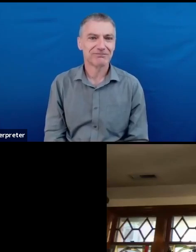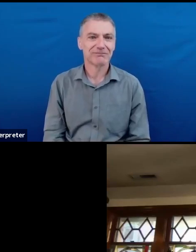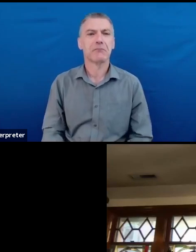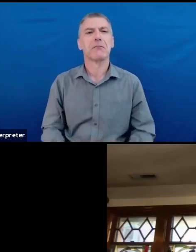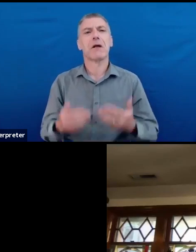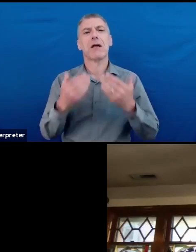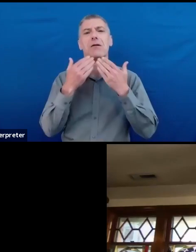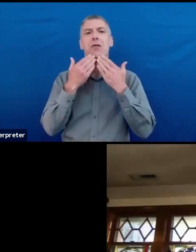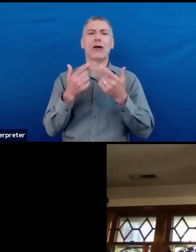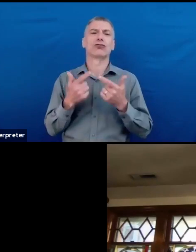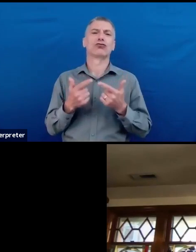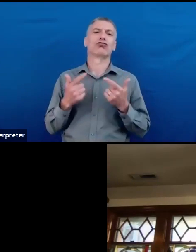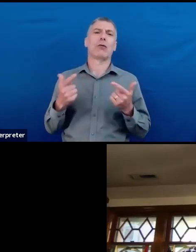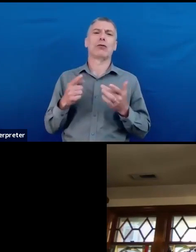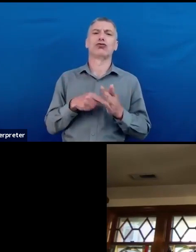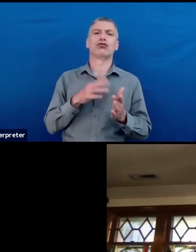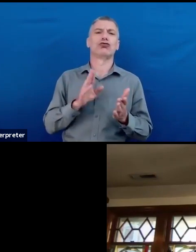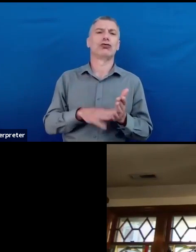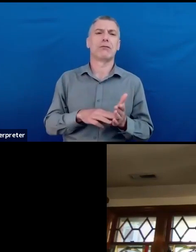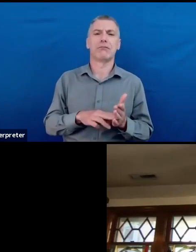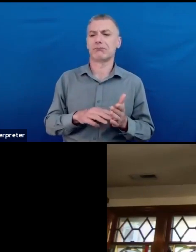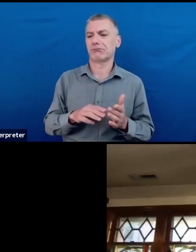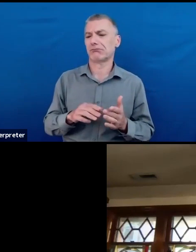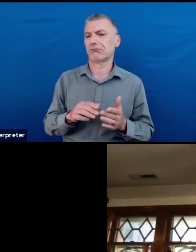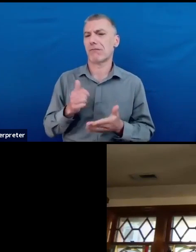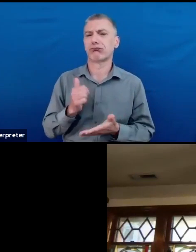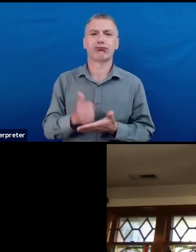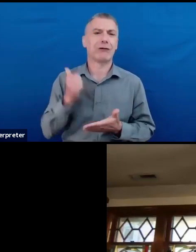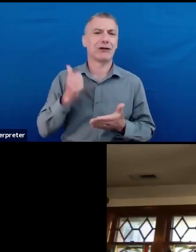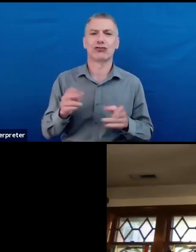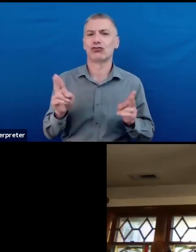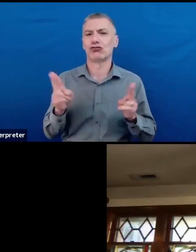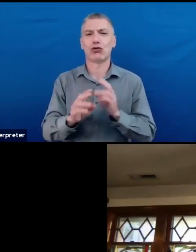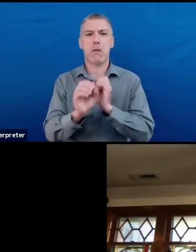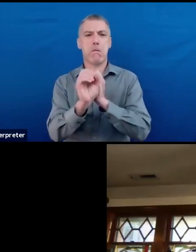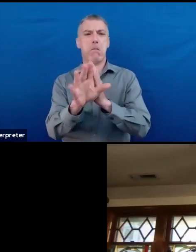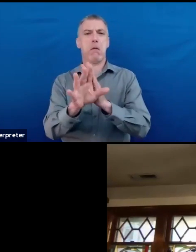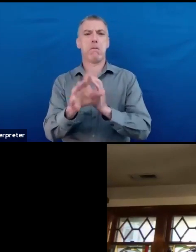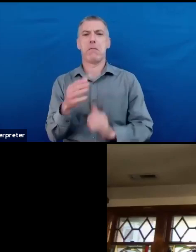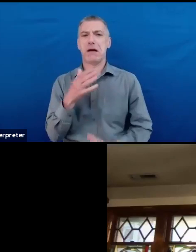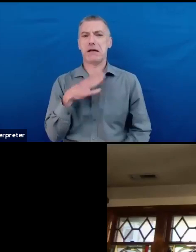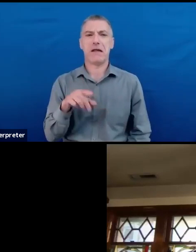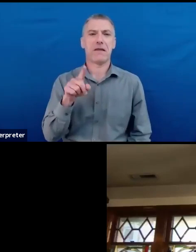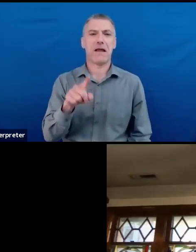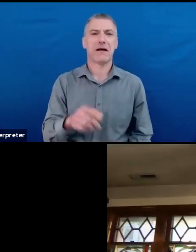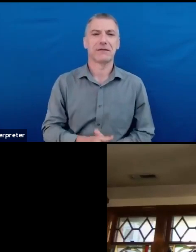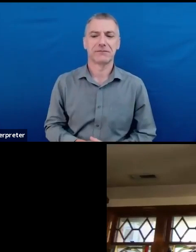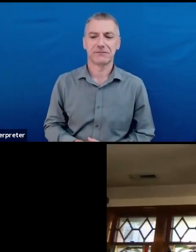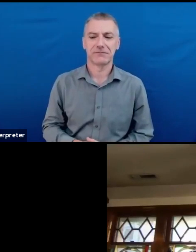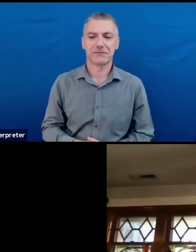Thank you so much, Jim. That was both brilliant and short, exactly what we needed. Thank you very much.